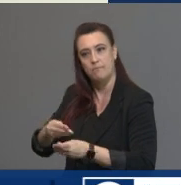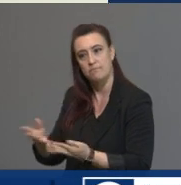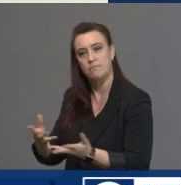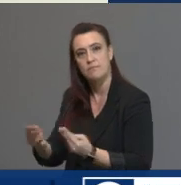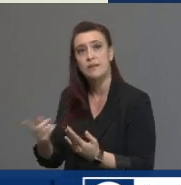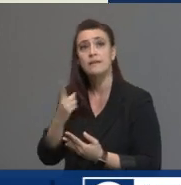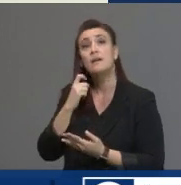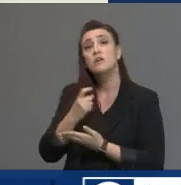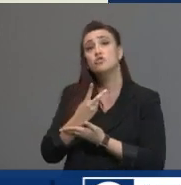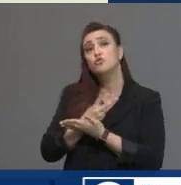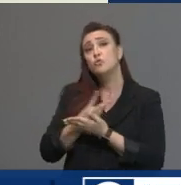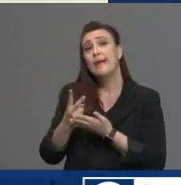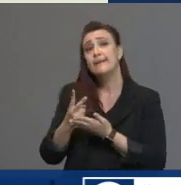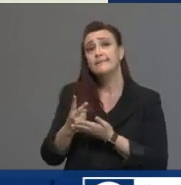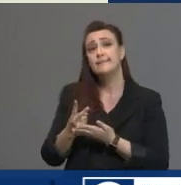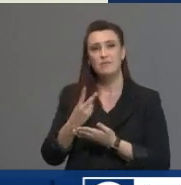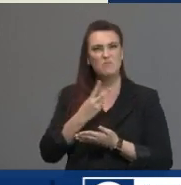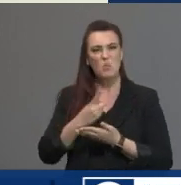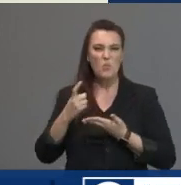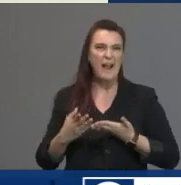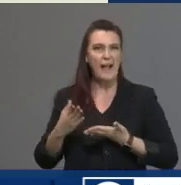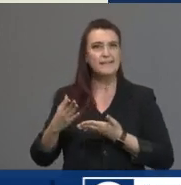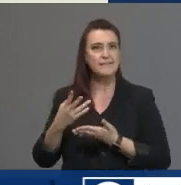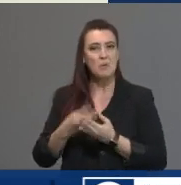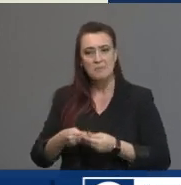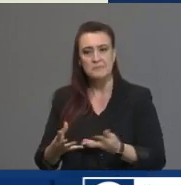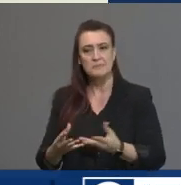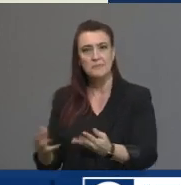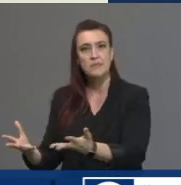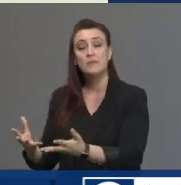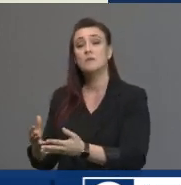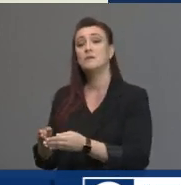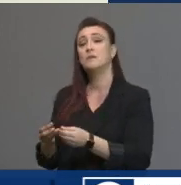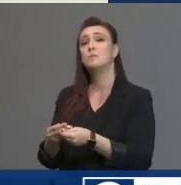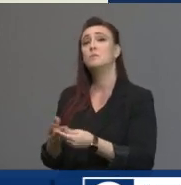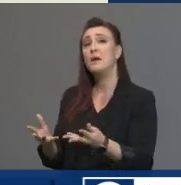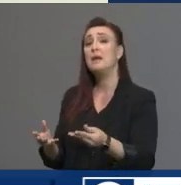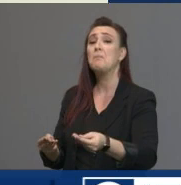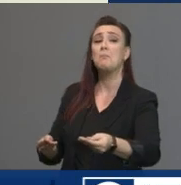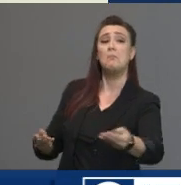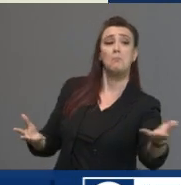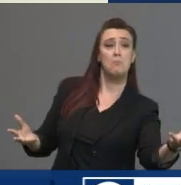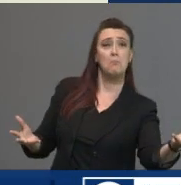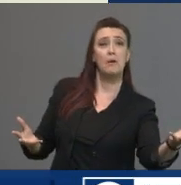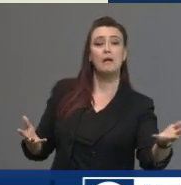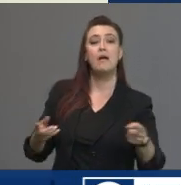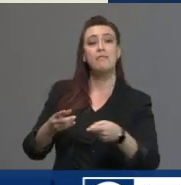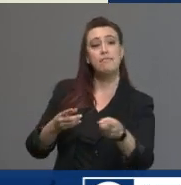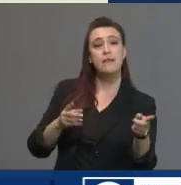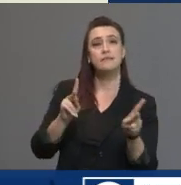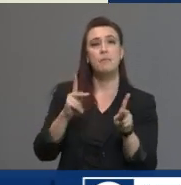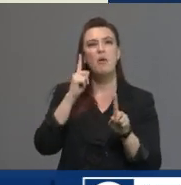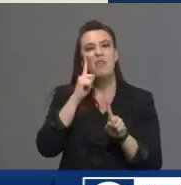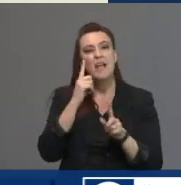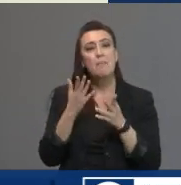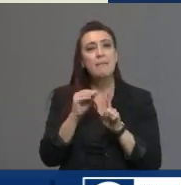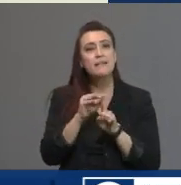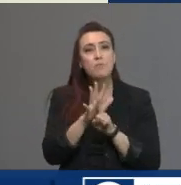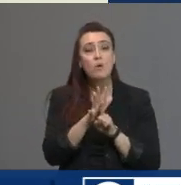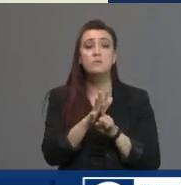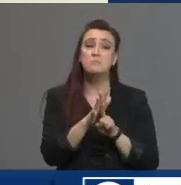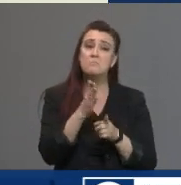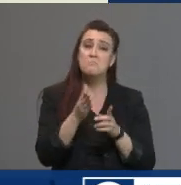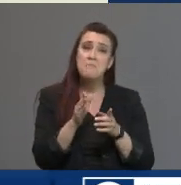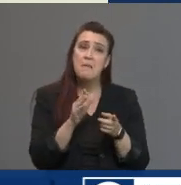2 weekends, we've expanded that to people who think they've been exposed or may have been exposed. In some